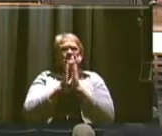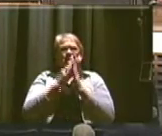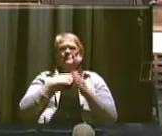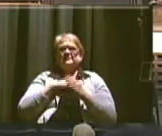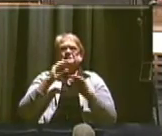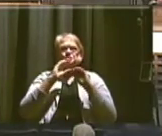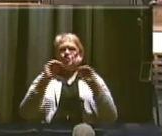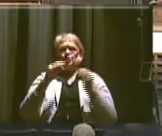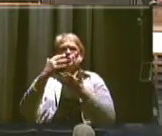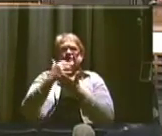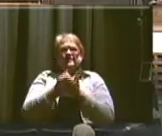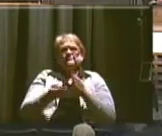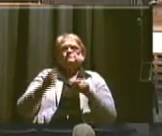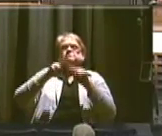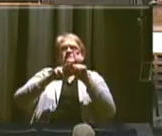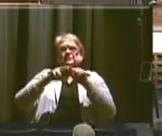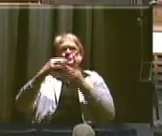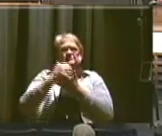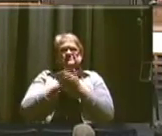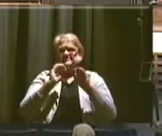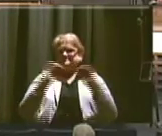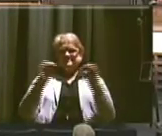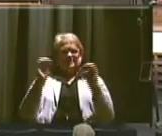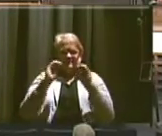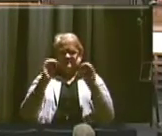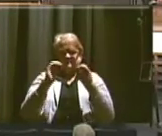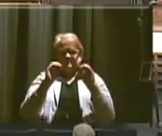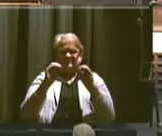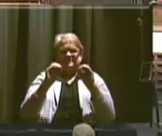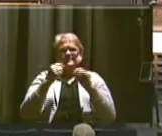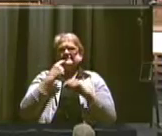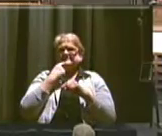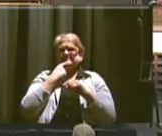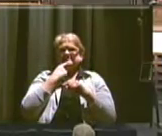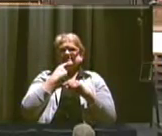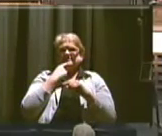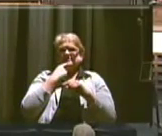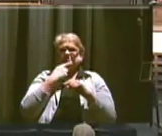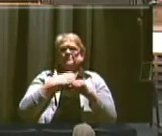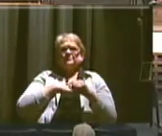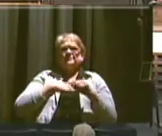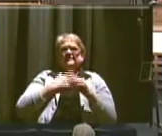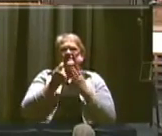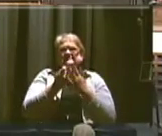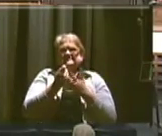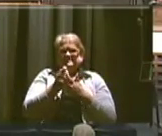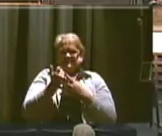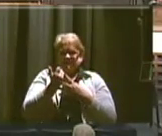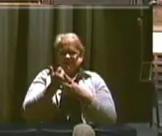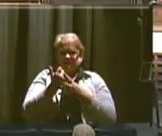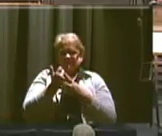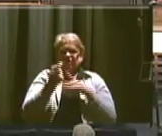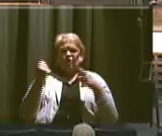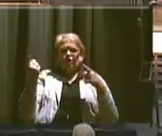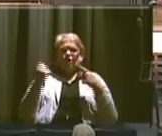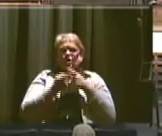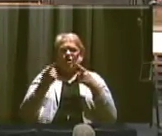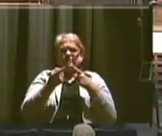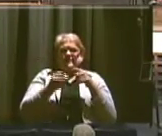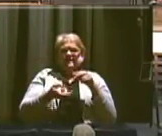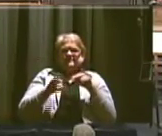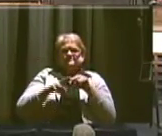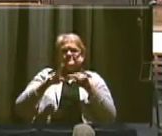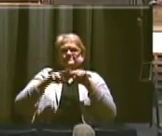her base salary. She has declined, and she's asked that we delete from the contract the automatic